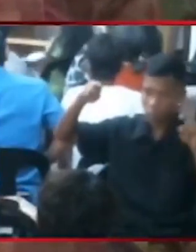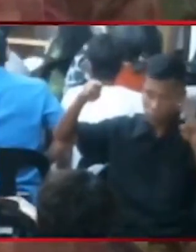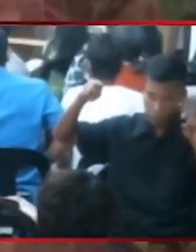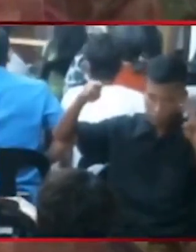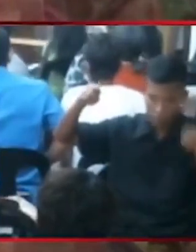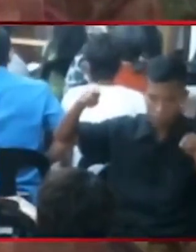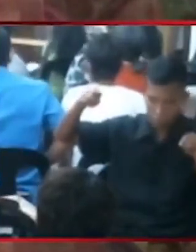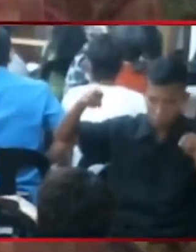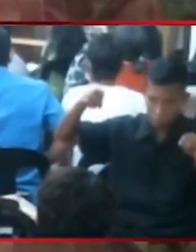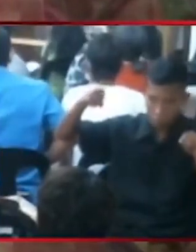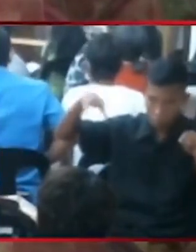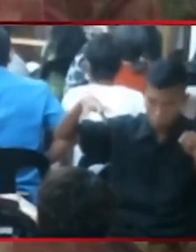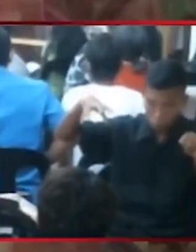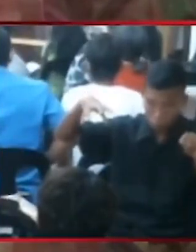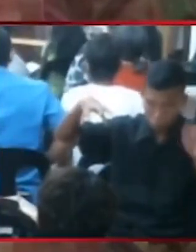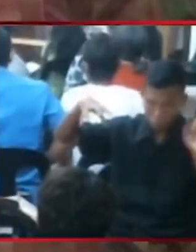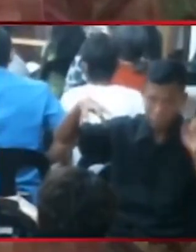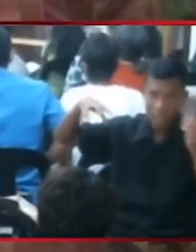Christ.